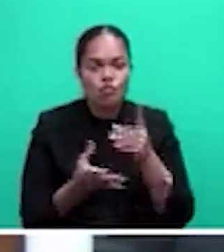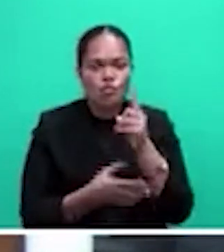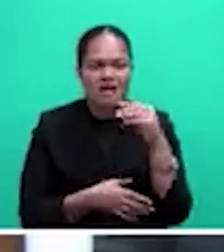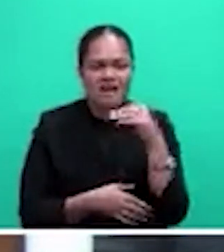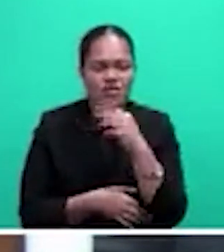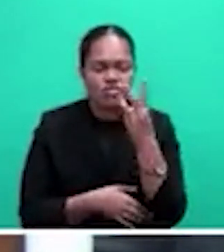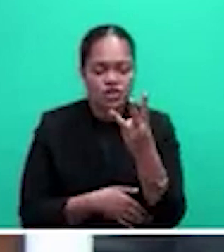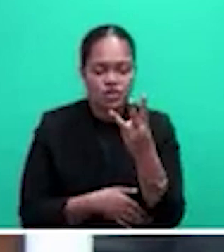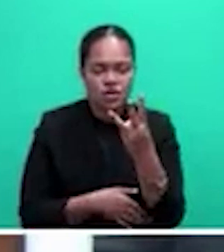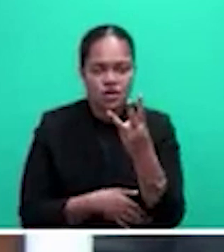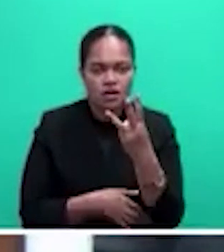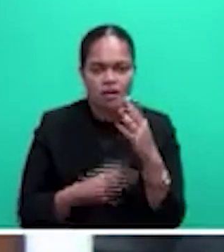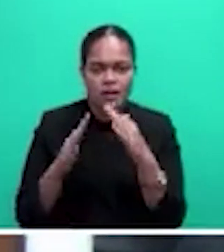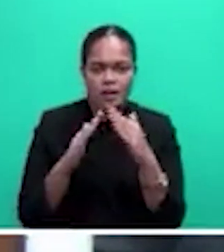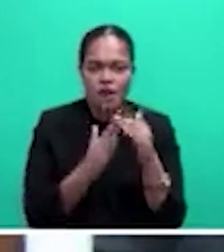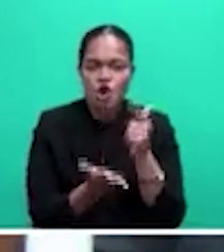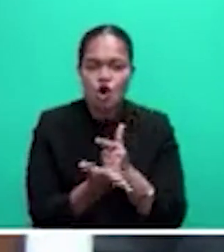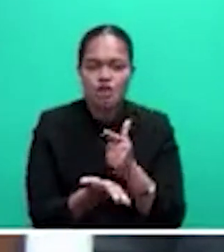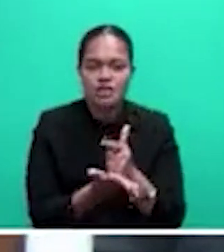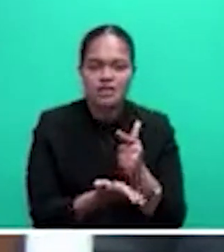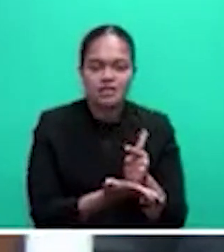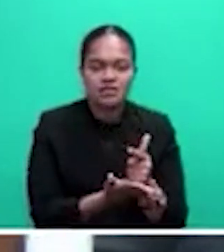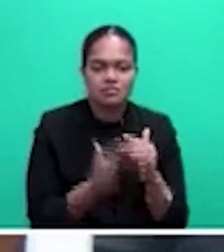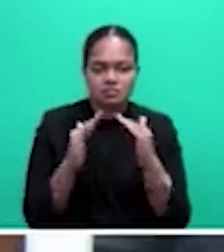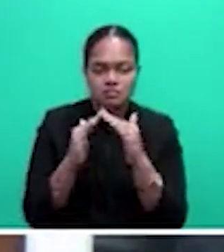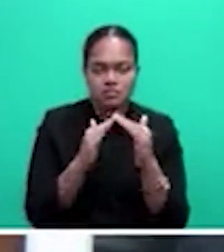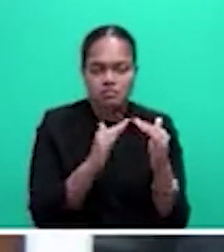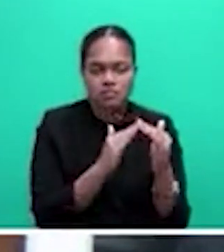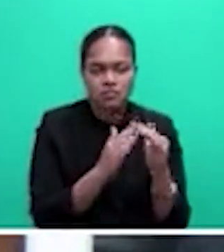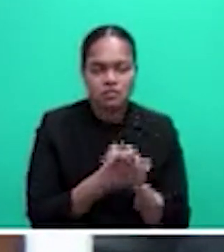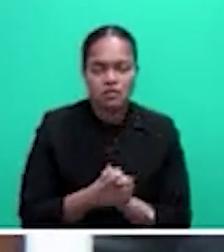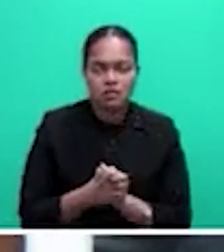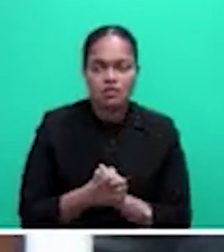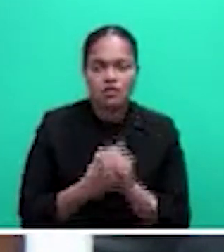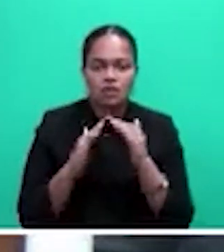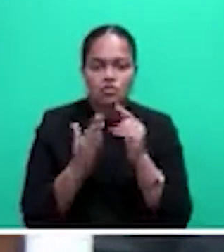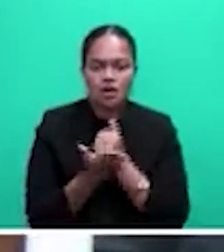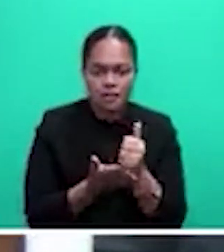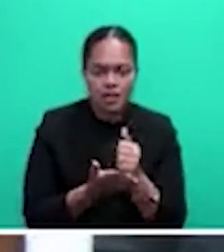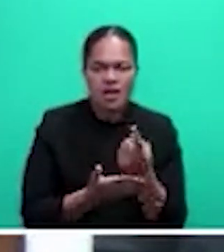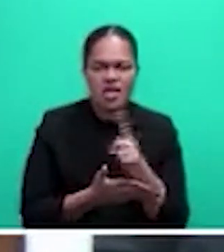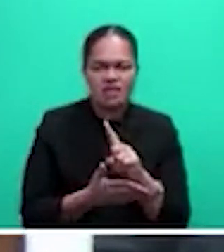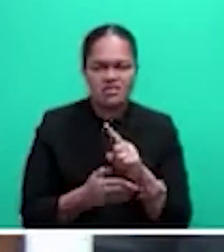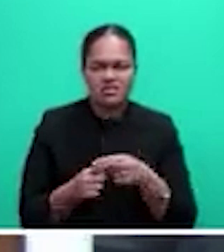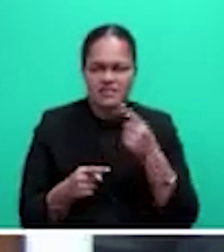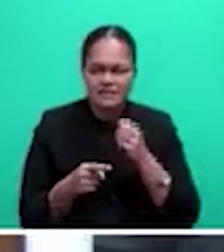103 residential lots. Also, an online portal was established providing an efficient